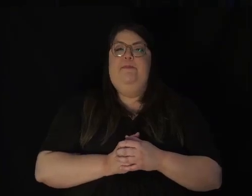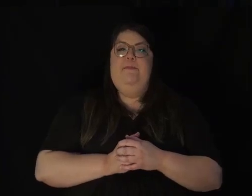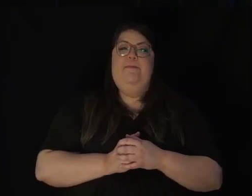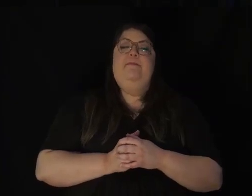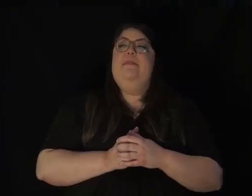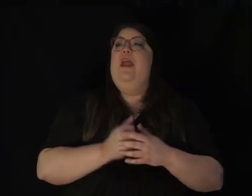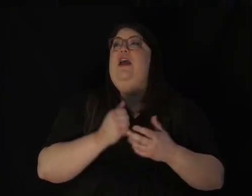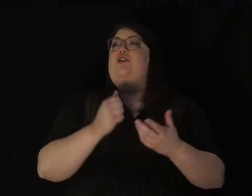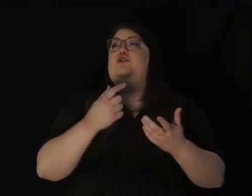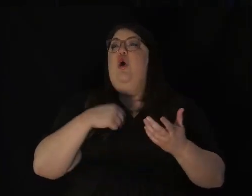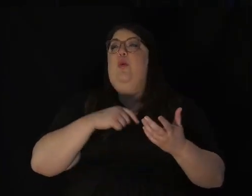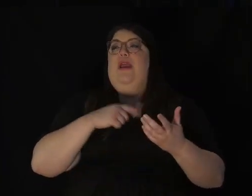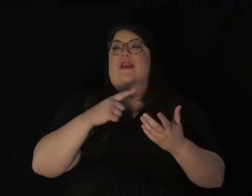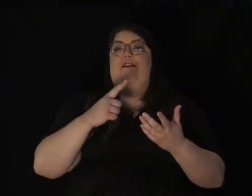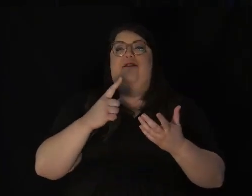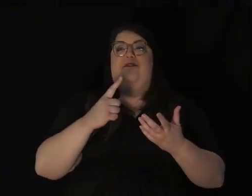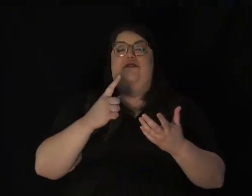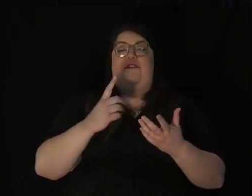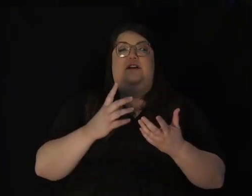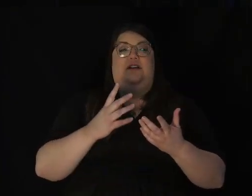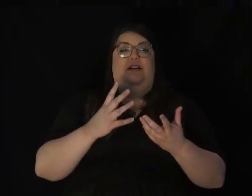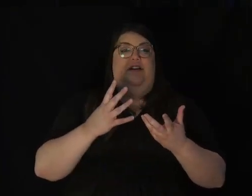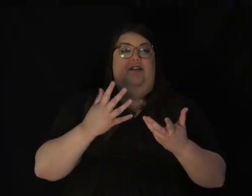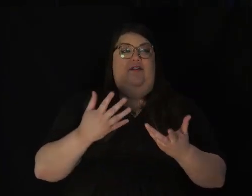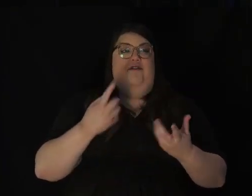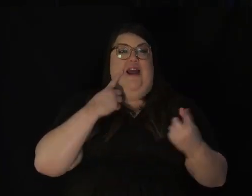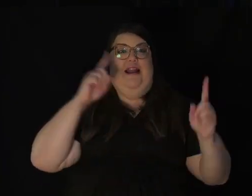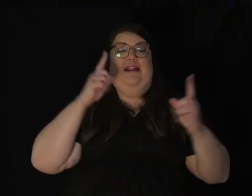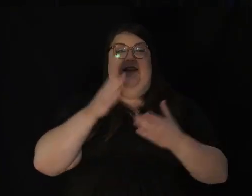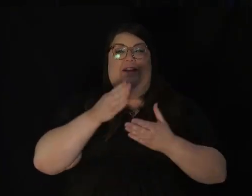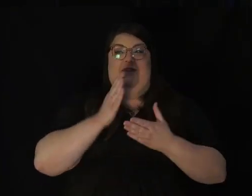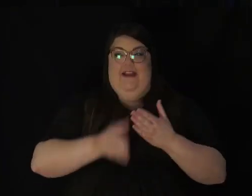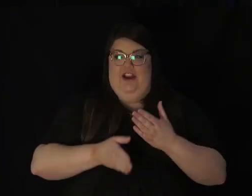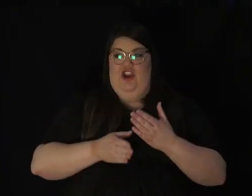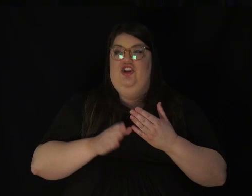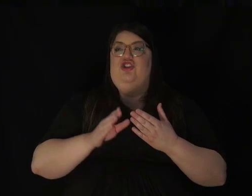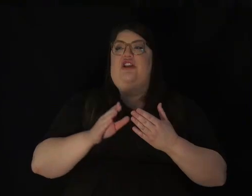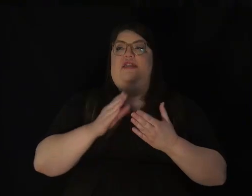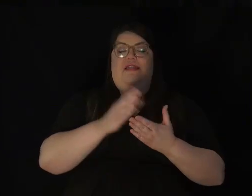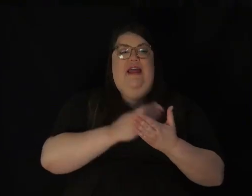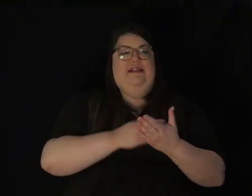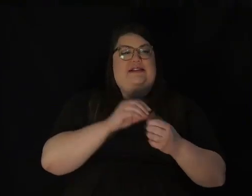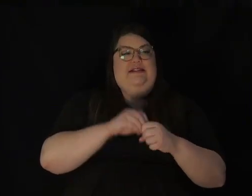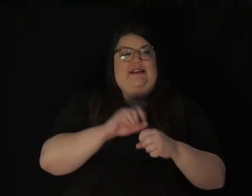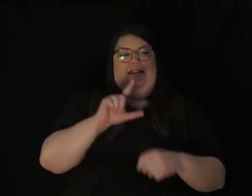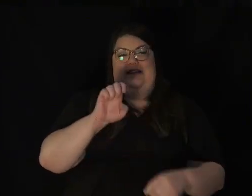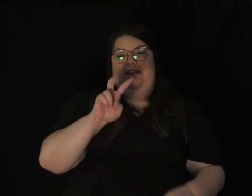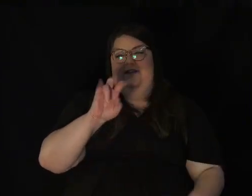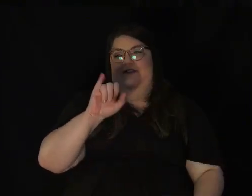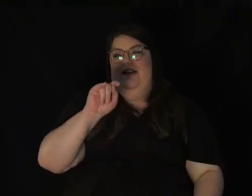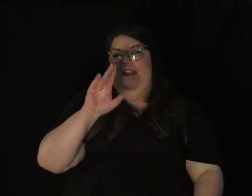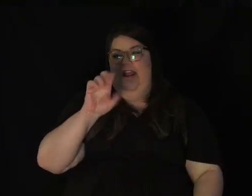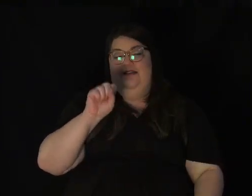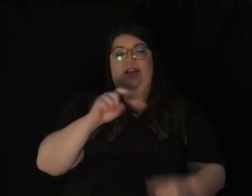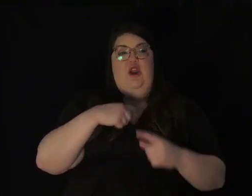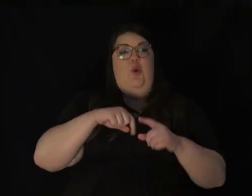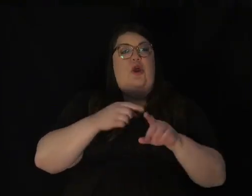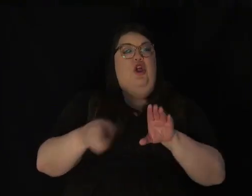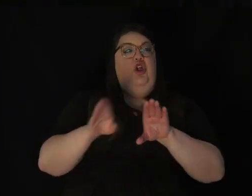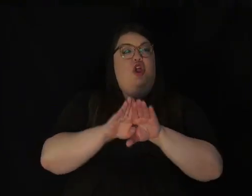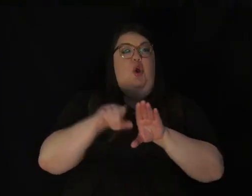Well, we have officially finished the lessons that we're going to study in Leviticus, and we're going to close this series for the